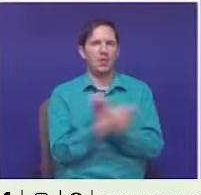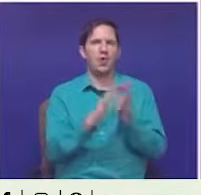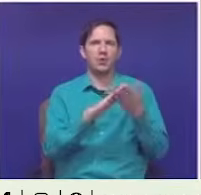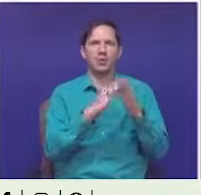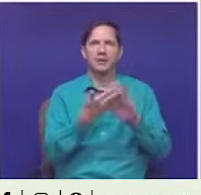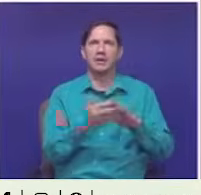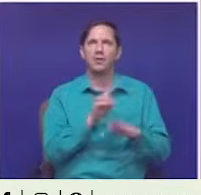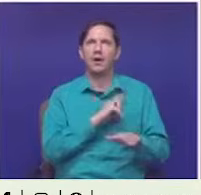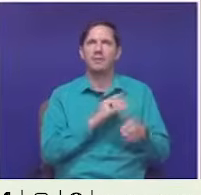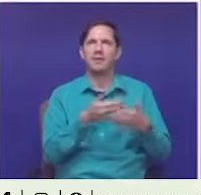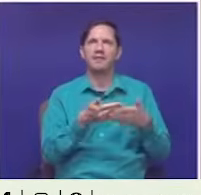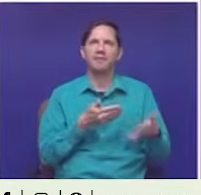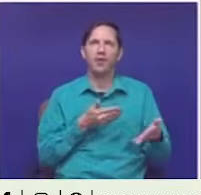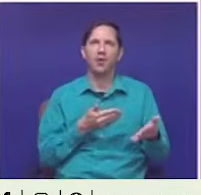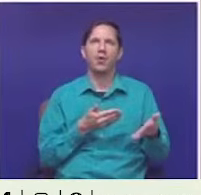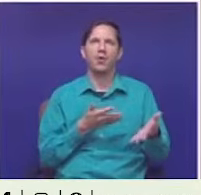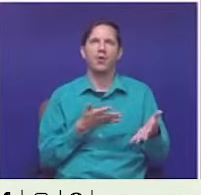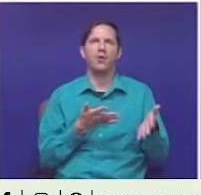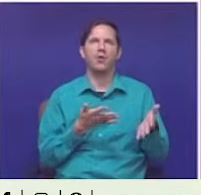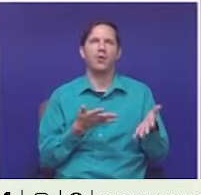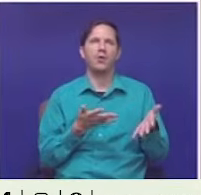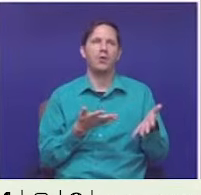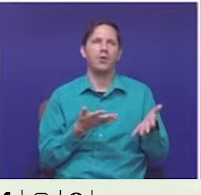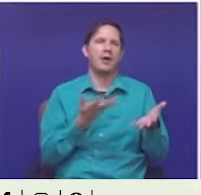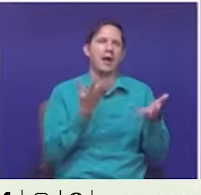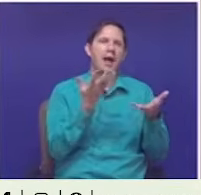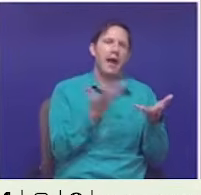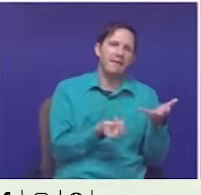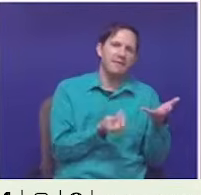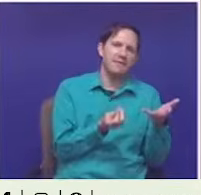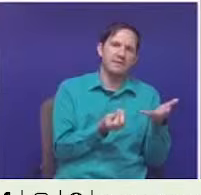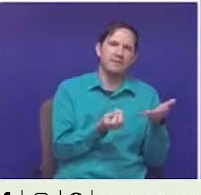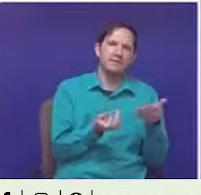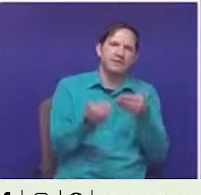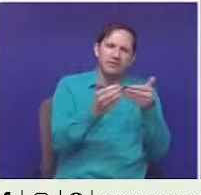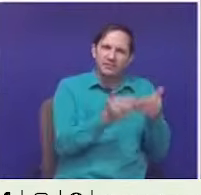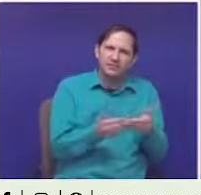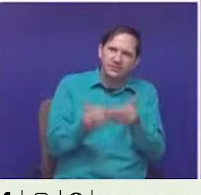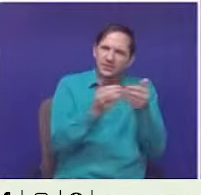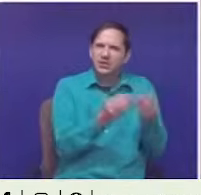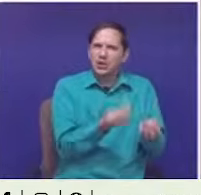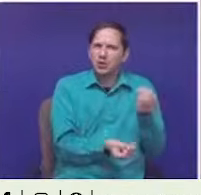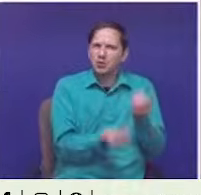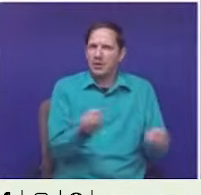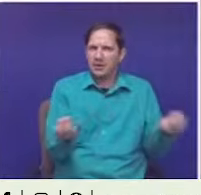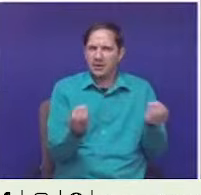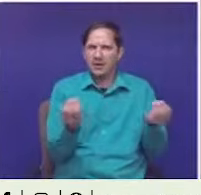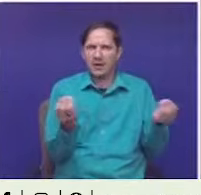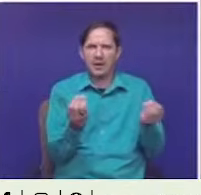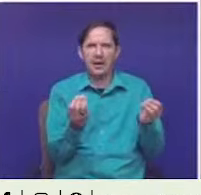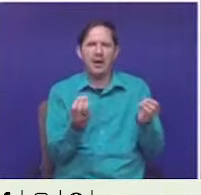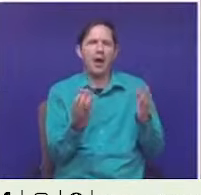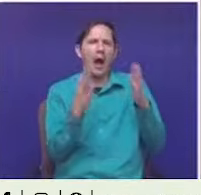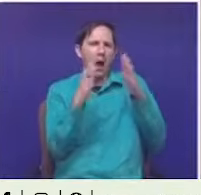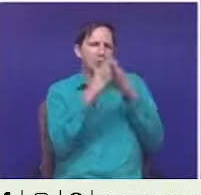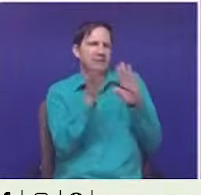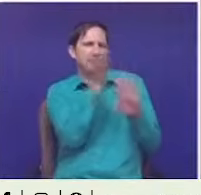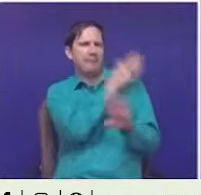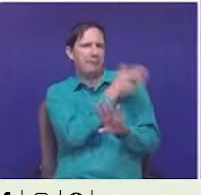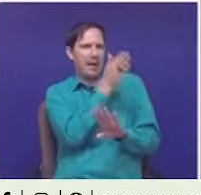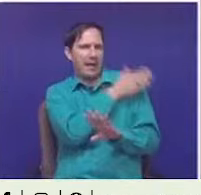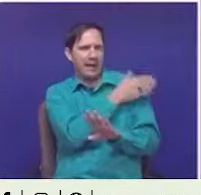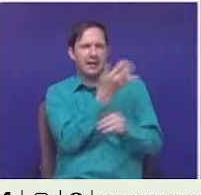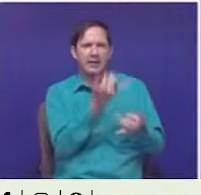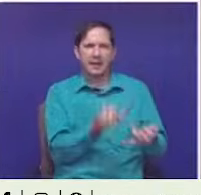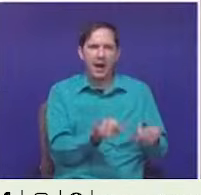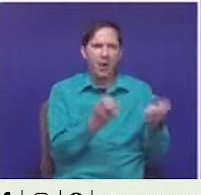running an ECD center in the back room of her home, all of a sudden has an opportunity to get some training, has an